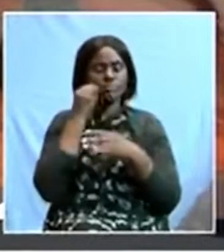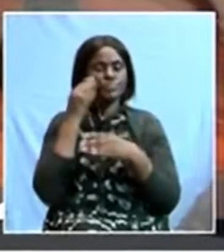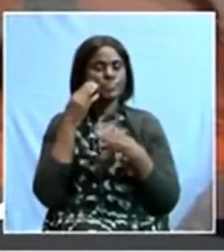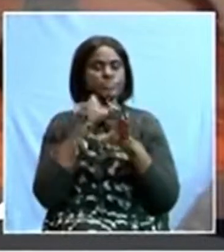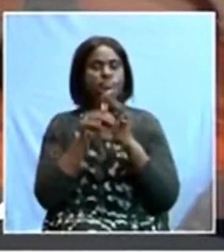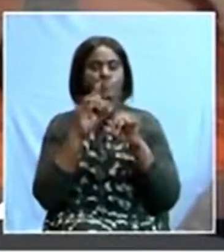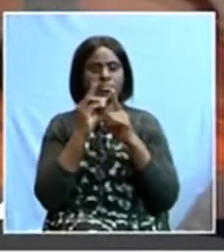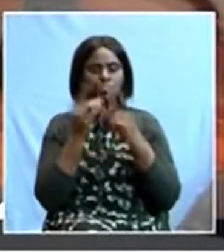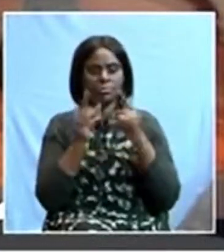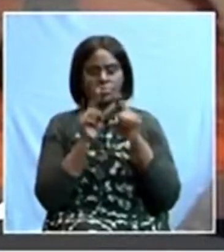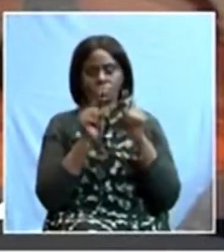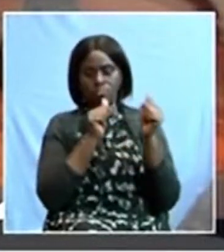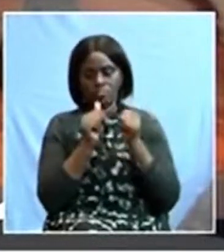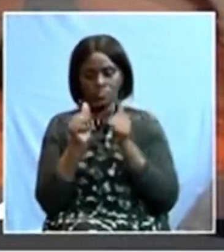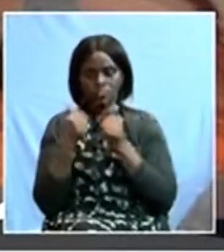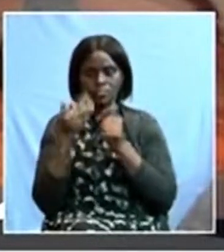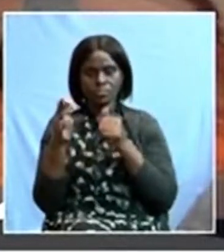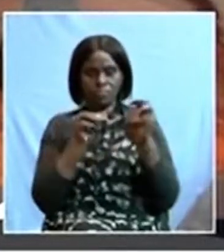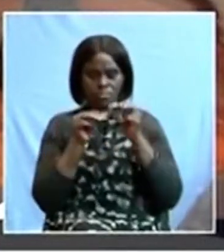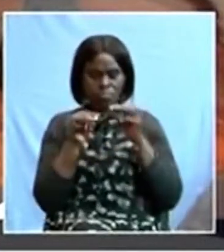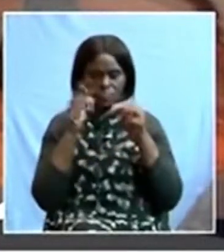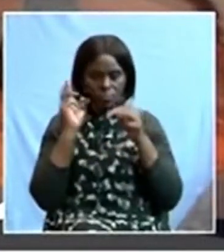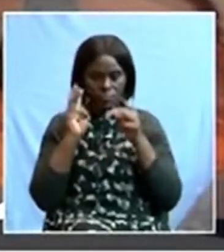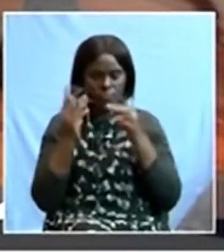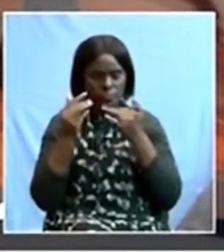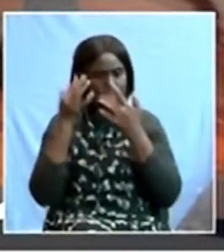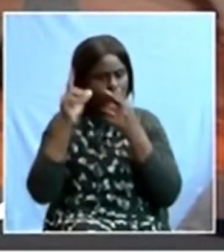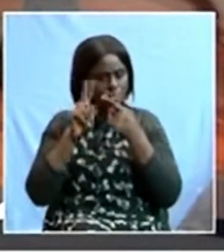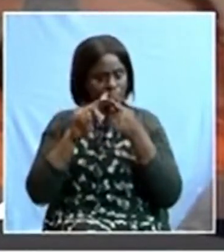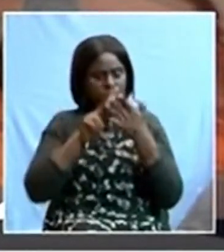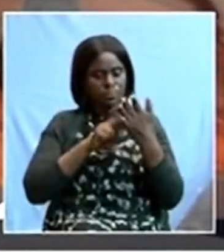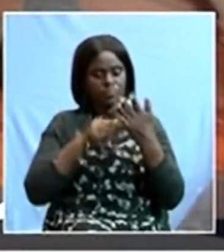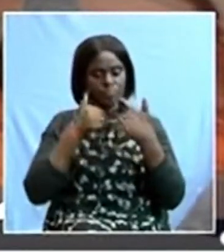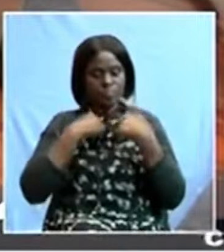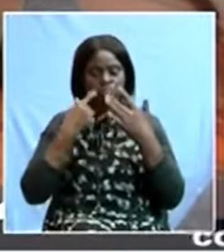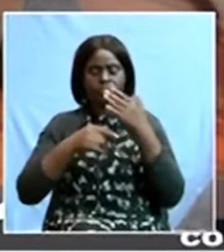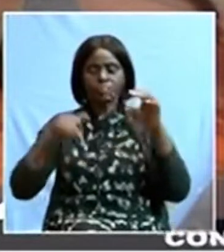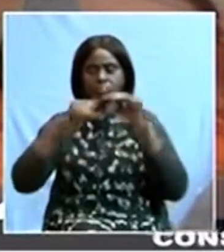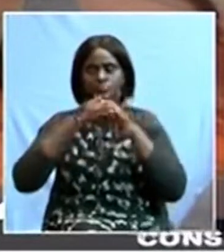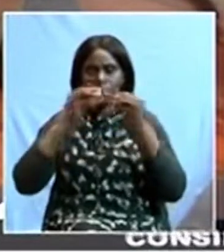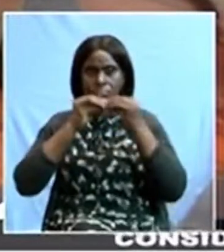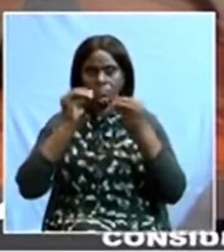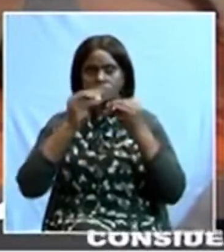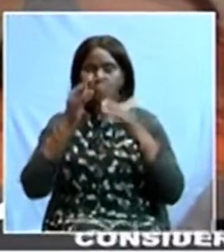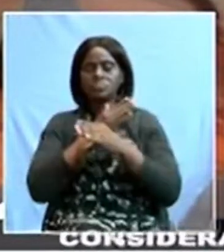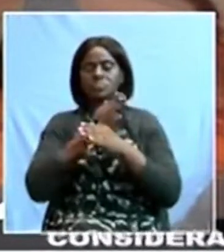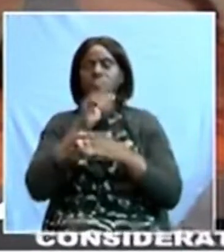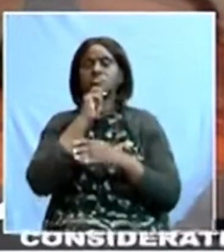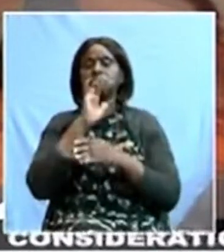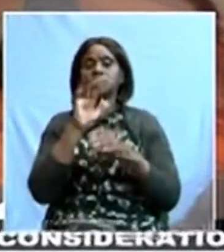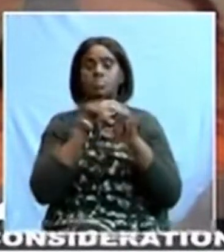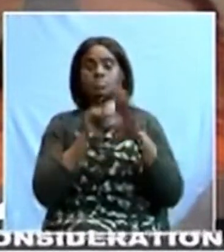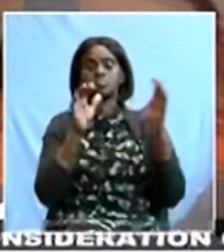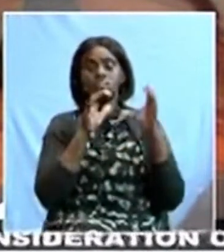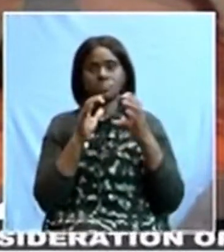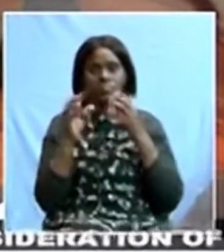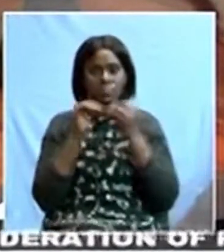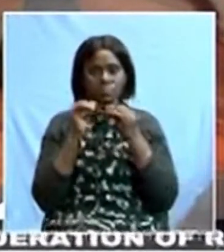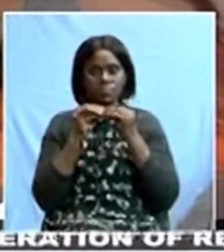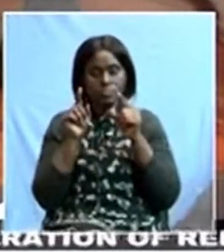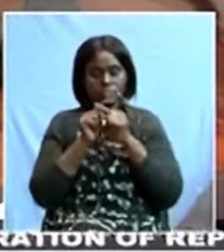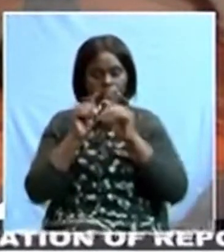district. Action taken. Management wishes to report that it has since engaged business owners in the community